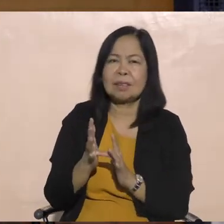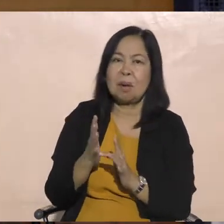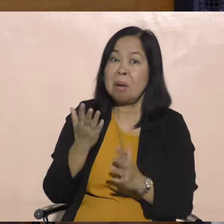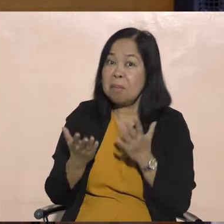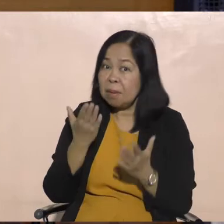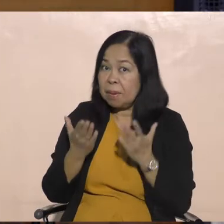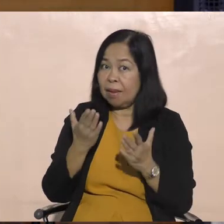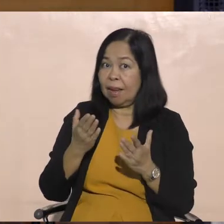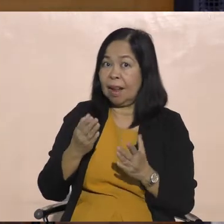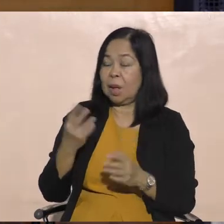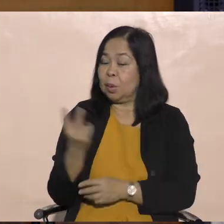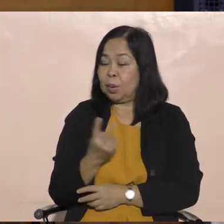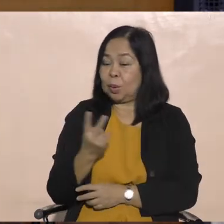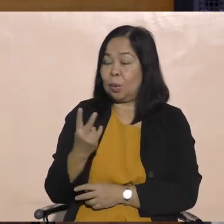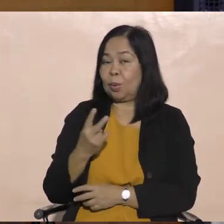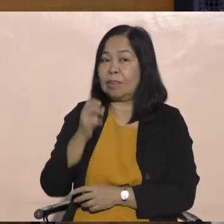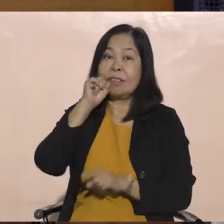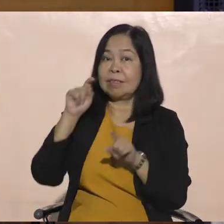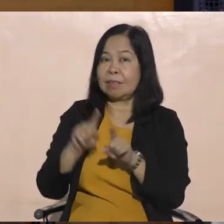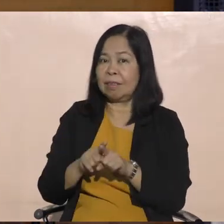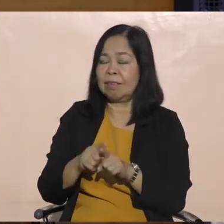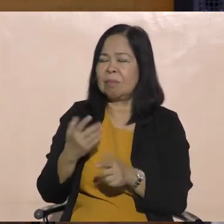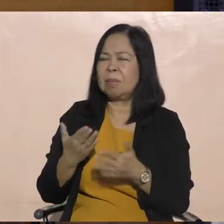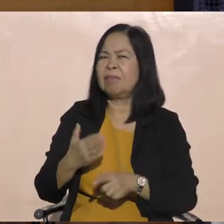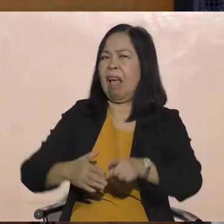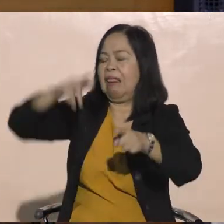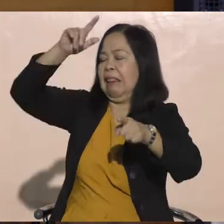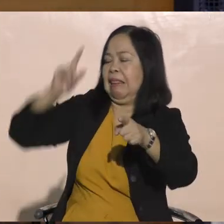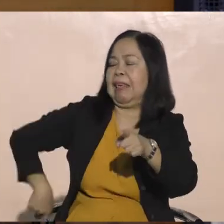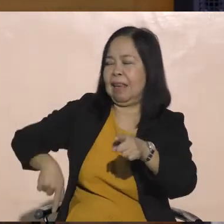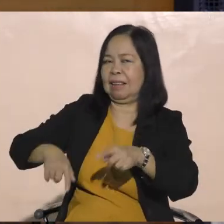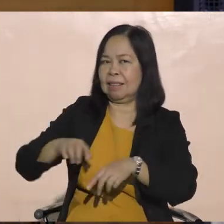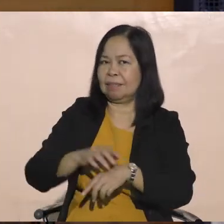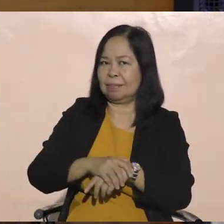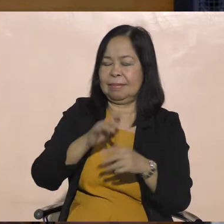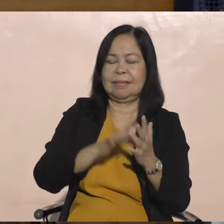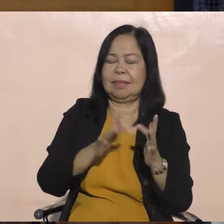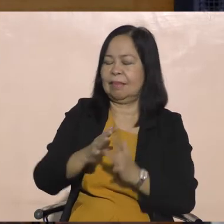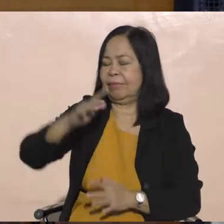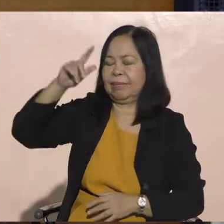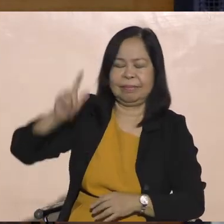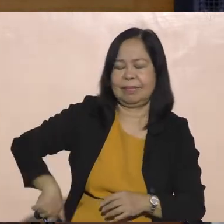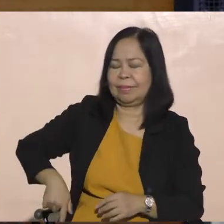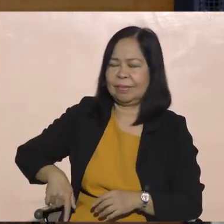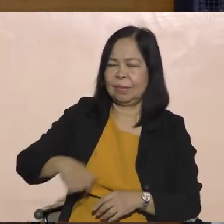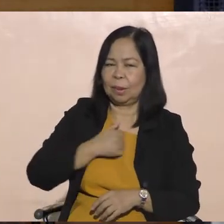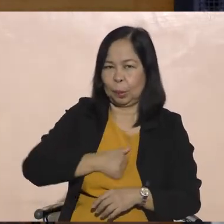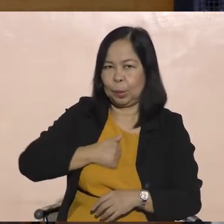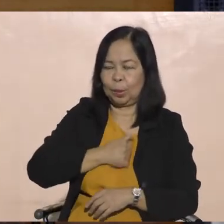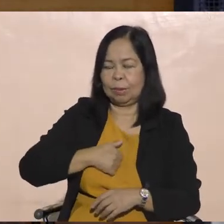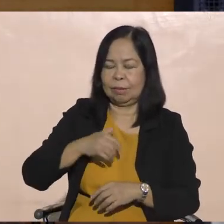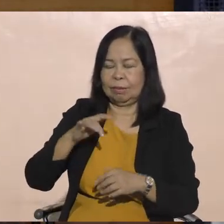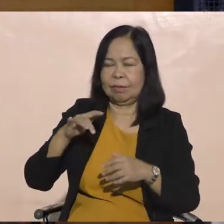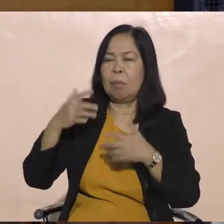Murabag, tanaw na to. Murabag na late si Jesus, na ulahi. But let me tell you something, dear brothers and sisters.